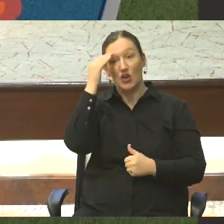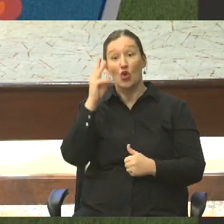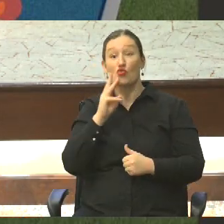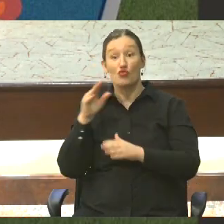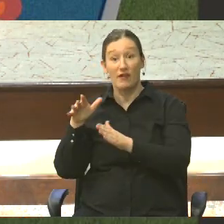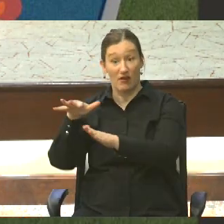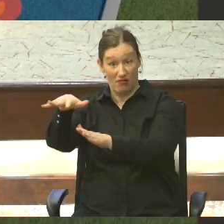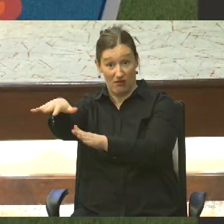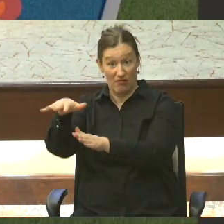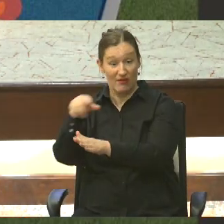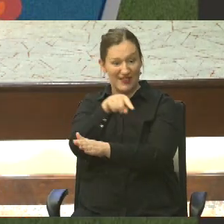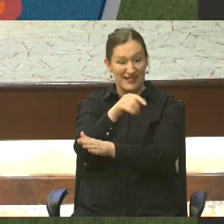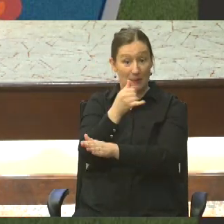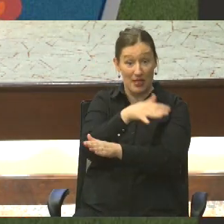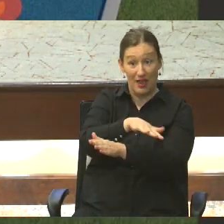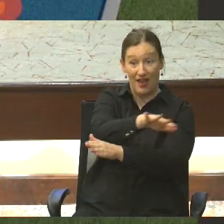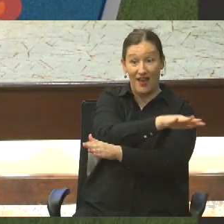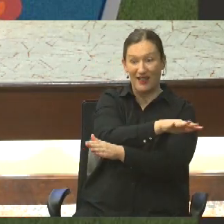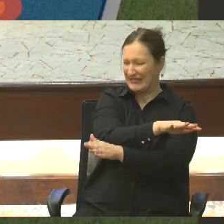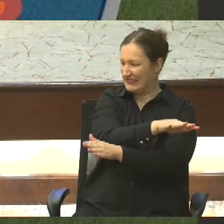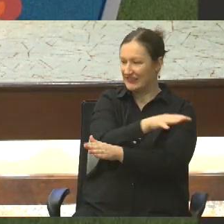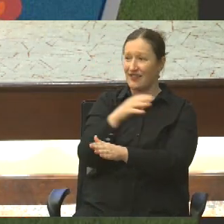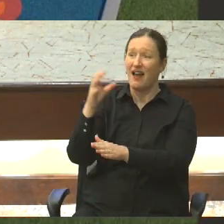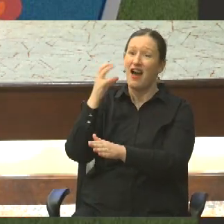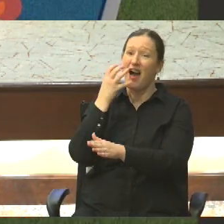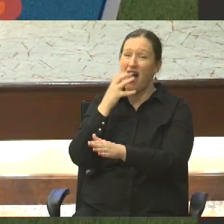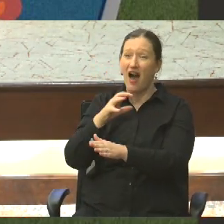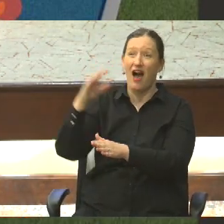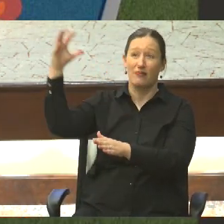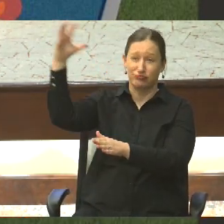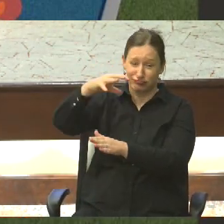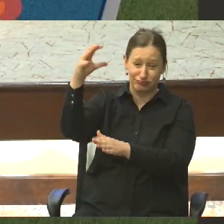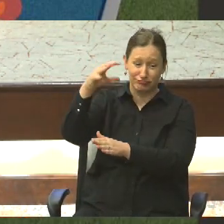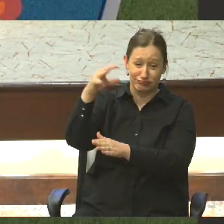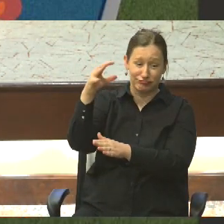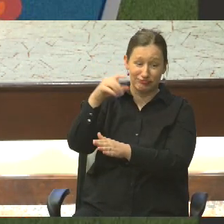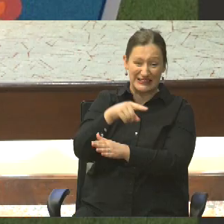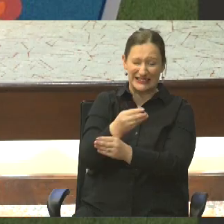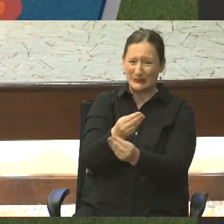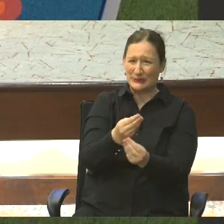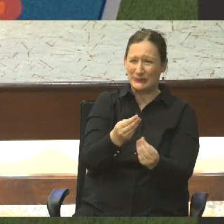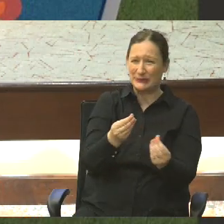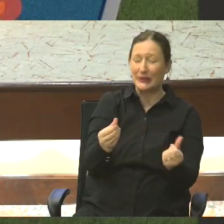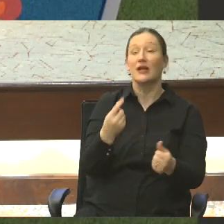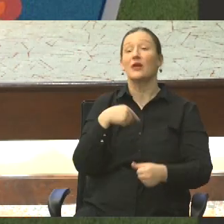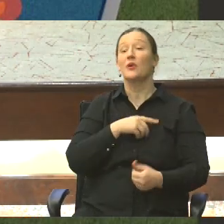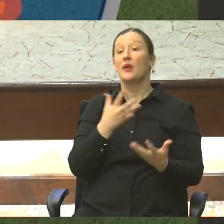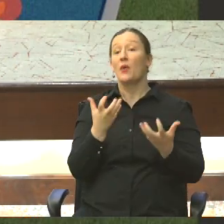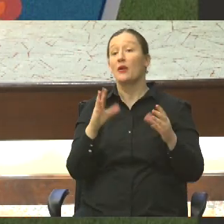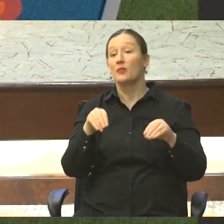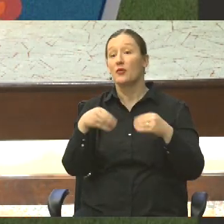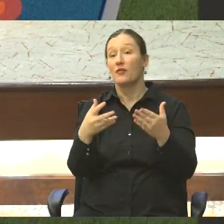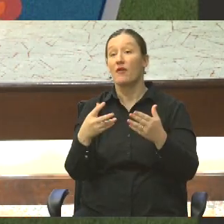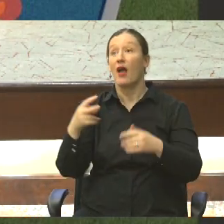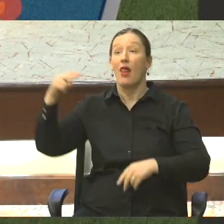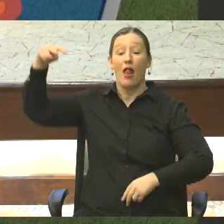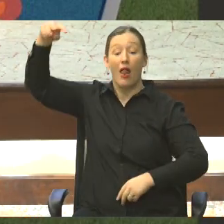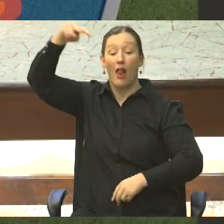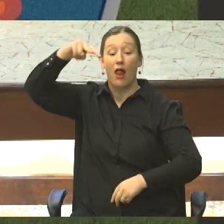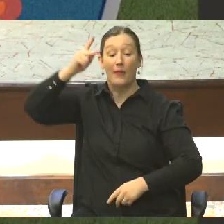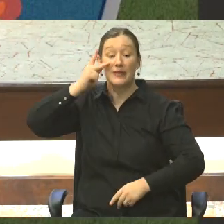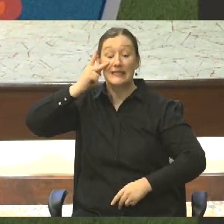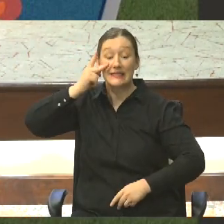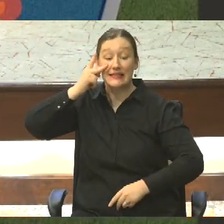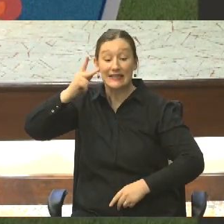spot. So we wanted to come in and provide ample shade with this playground structure. So this aerial view provides looking down to where you